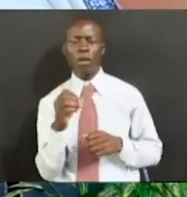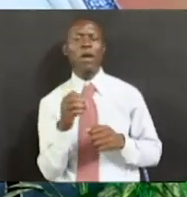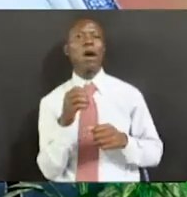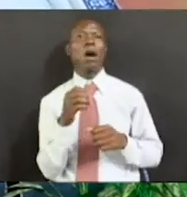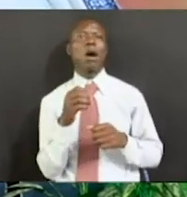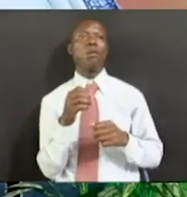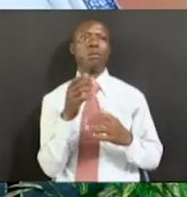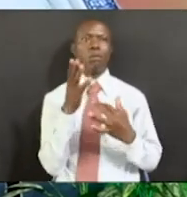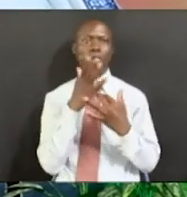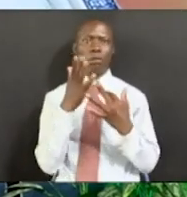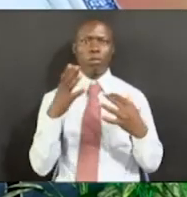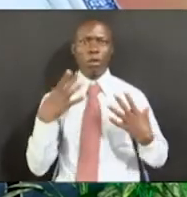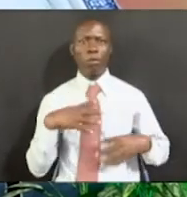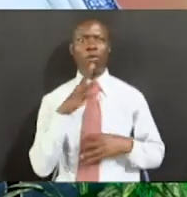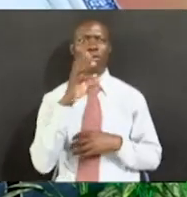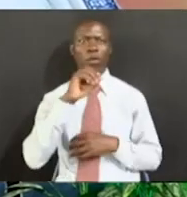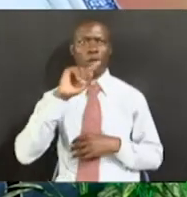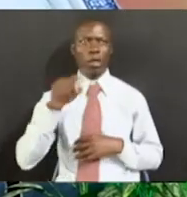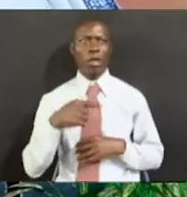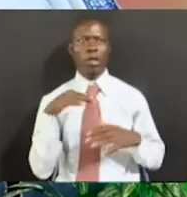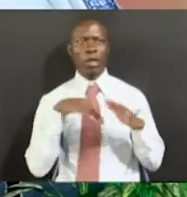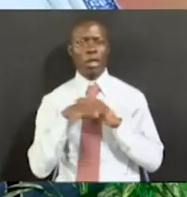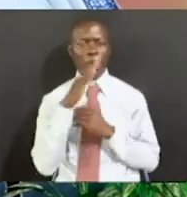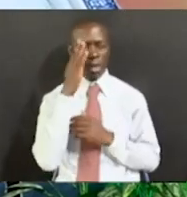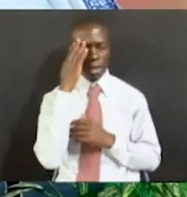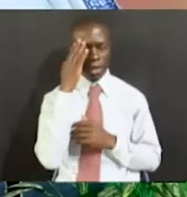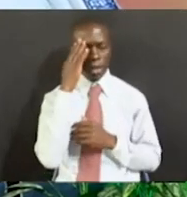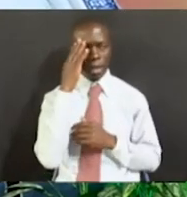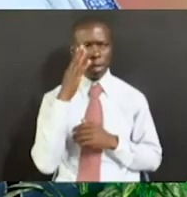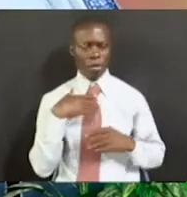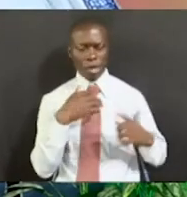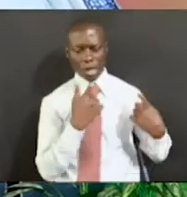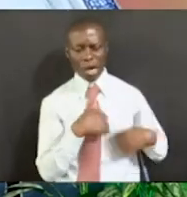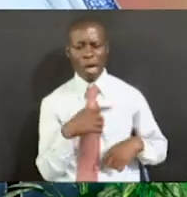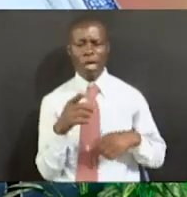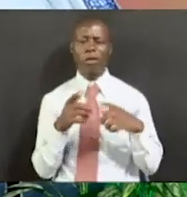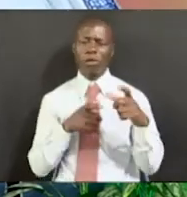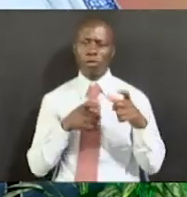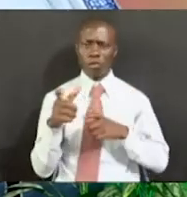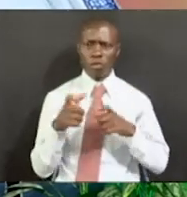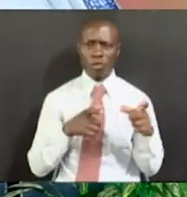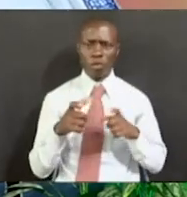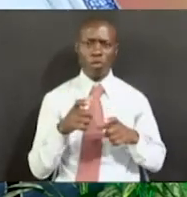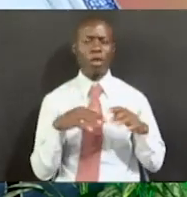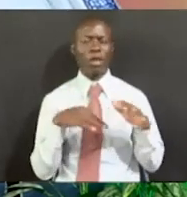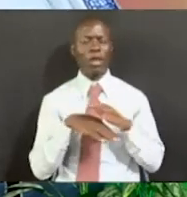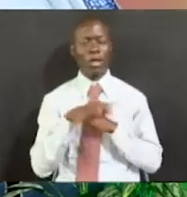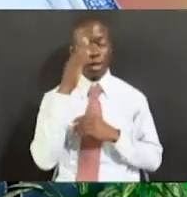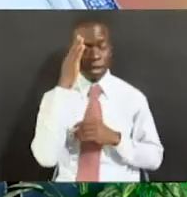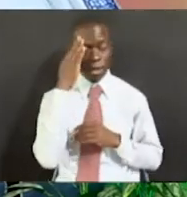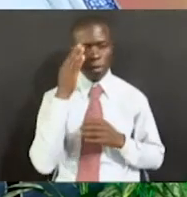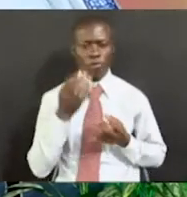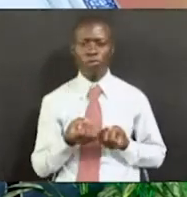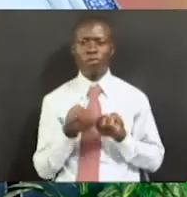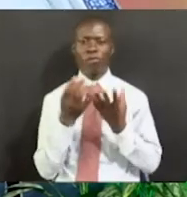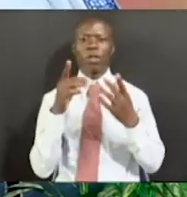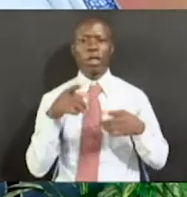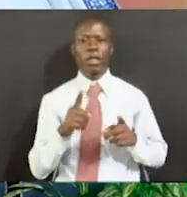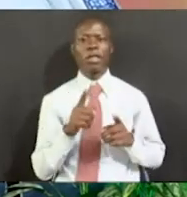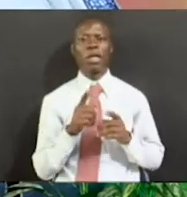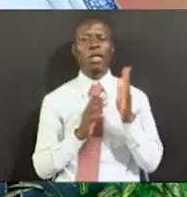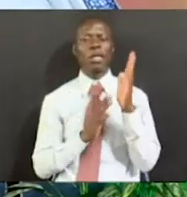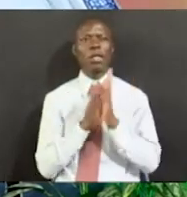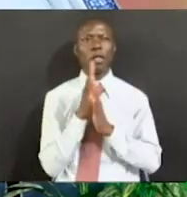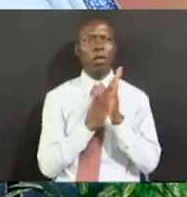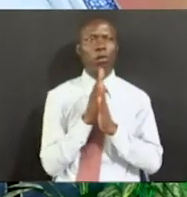in Israel. My heart is with the rulers of Israel who offered themselves willingly with